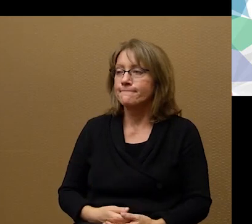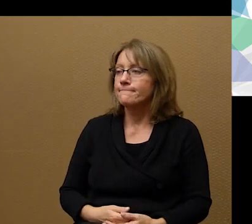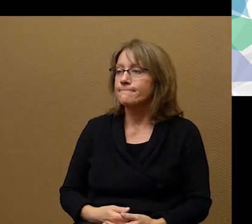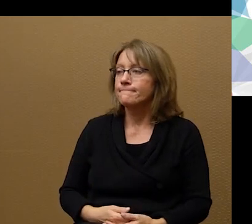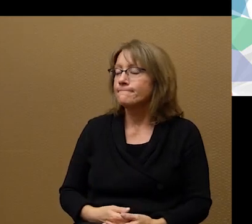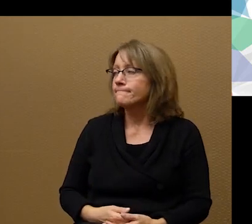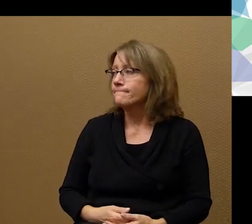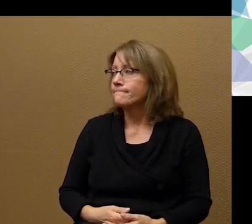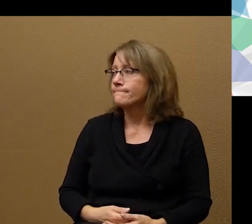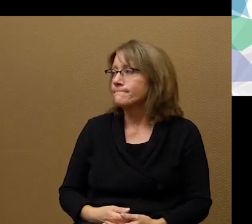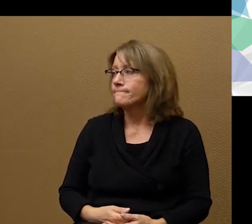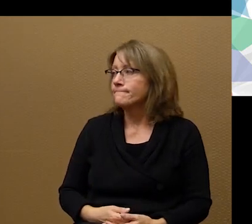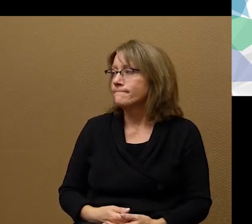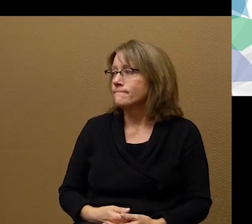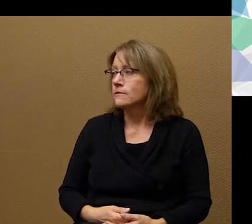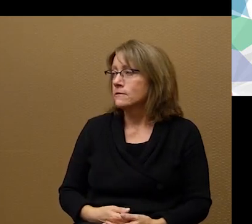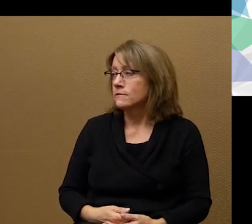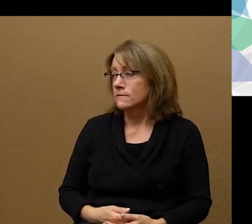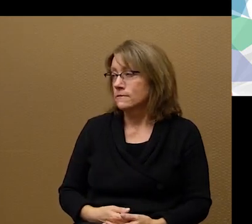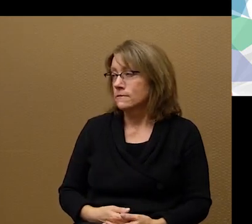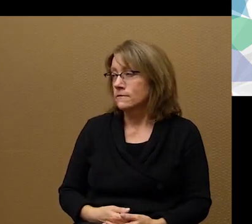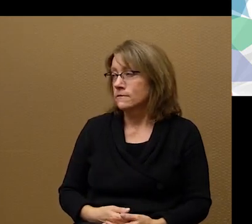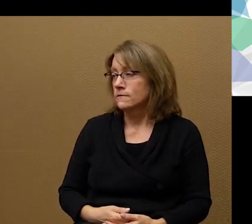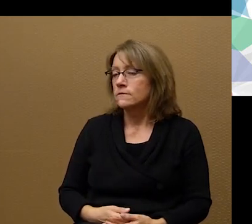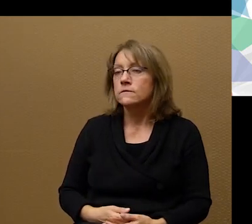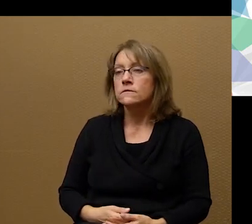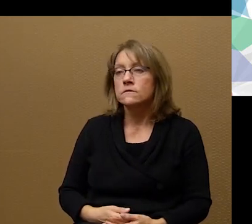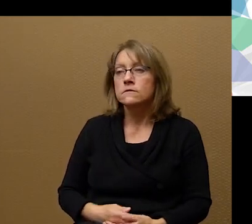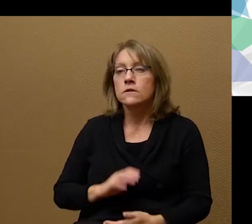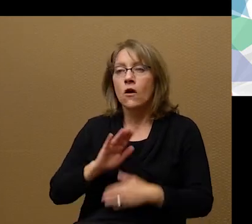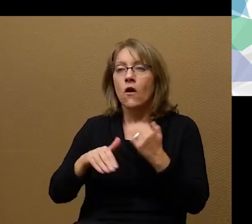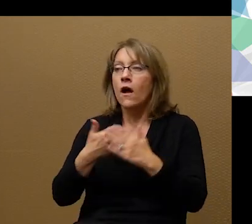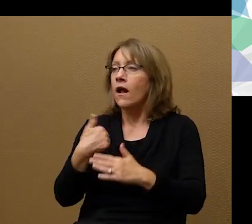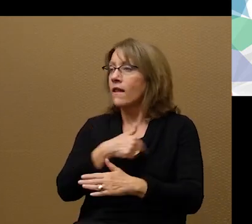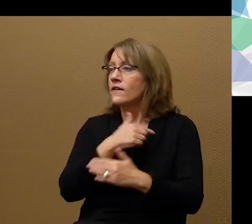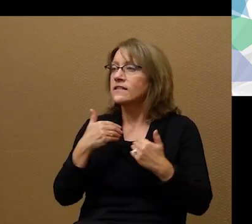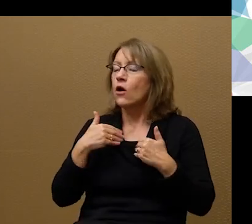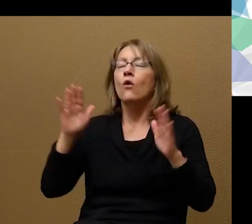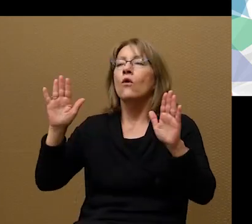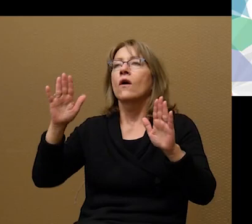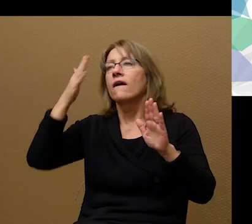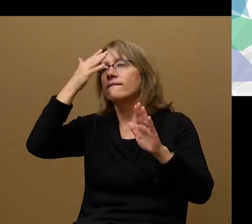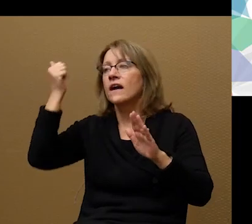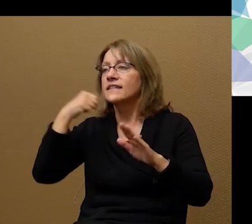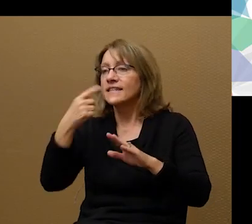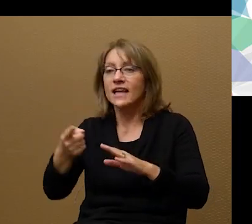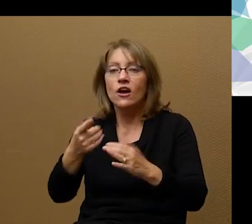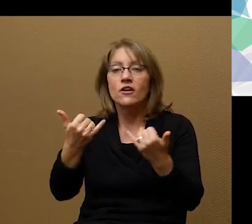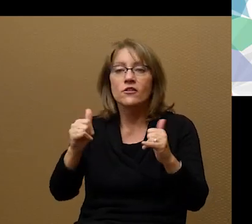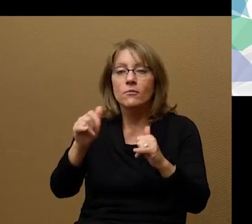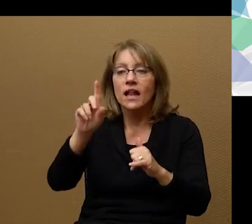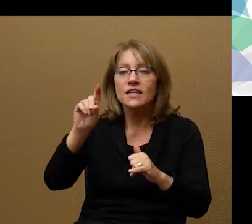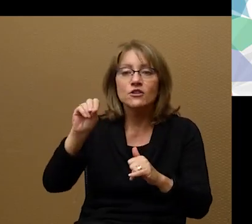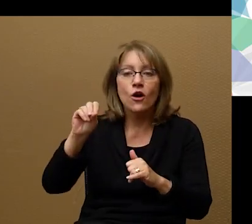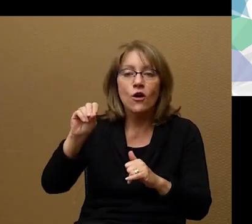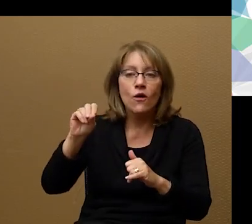All right, so we all have sensory needs. And I forgot to tell you, the Play-Doh is for you to play